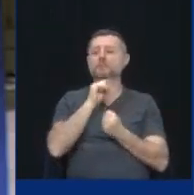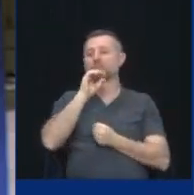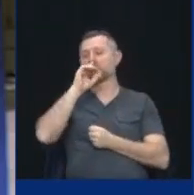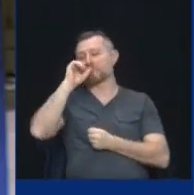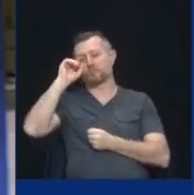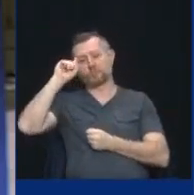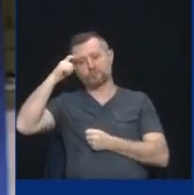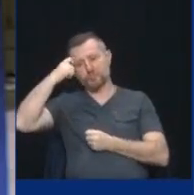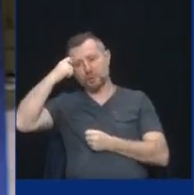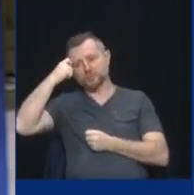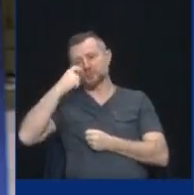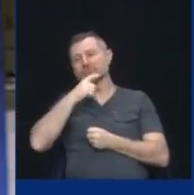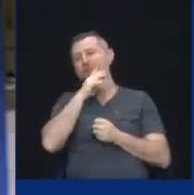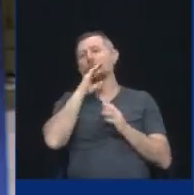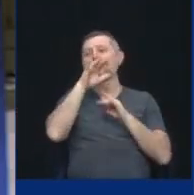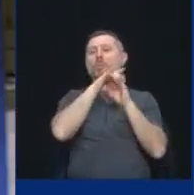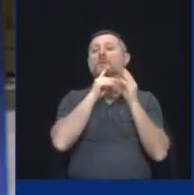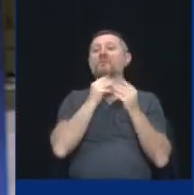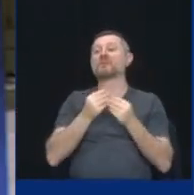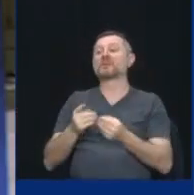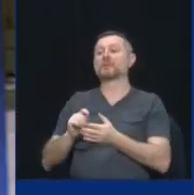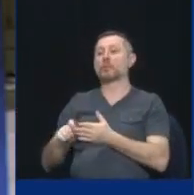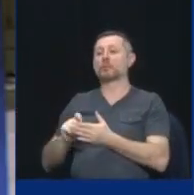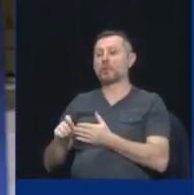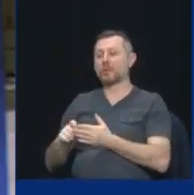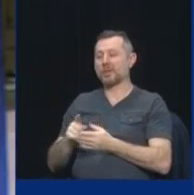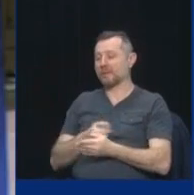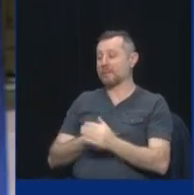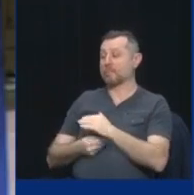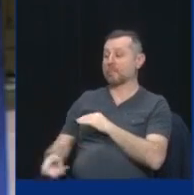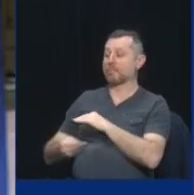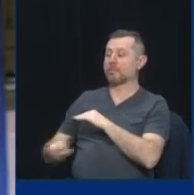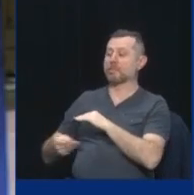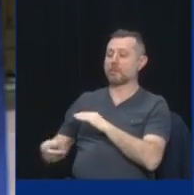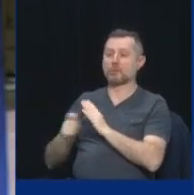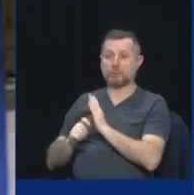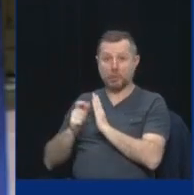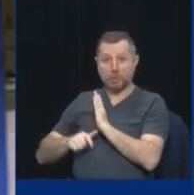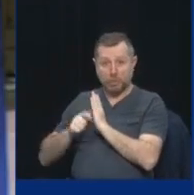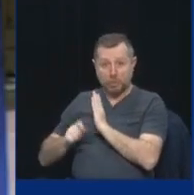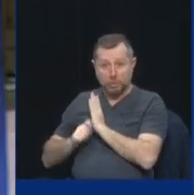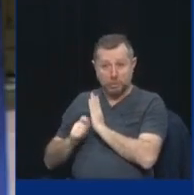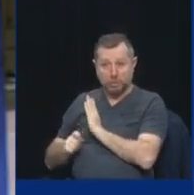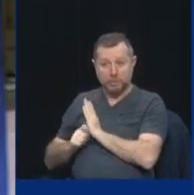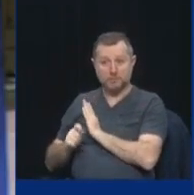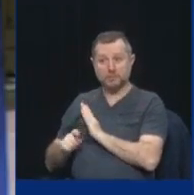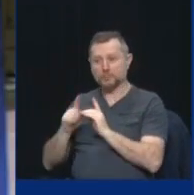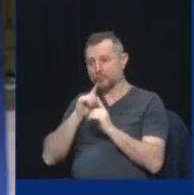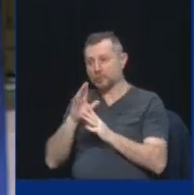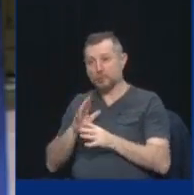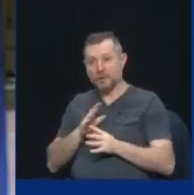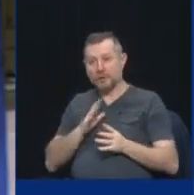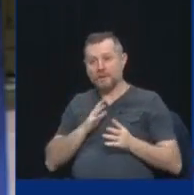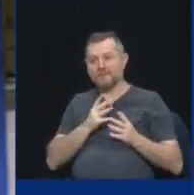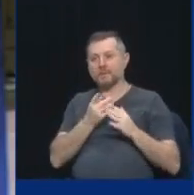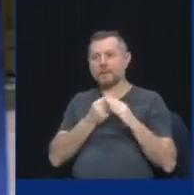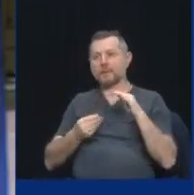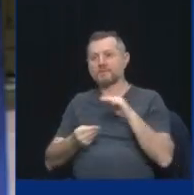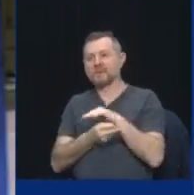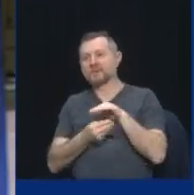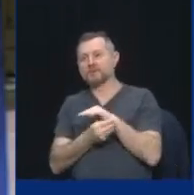feed stories to reporters. So the reporters reinforce the bureaucracy reinforces itself, perpetuates